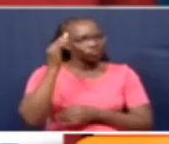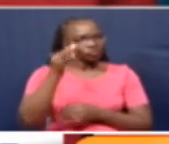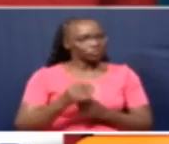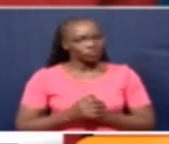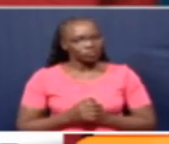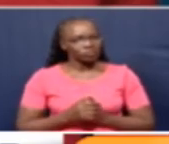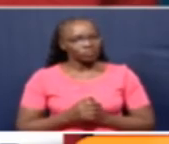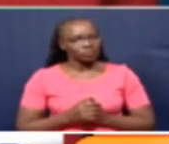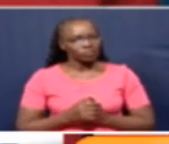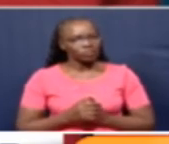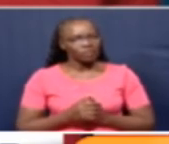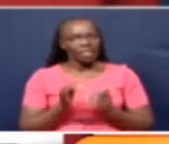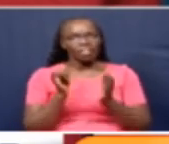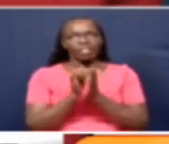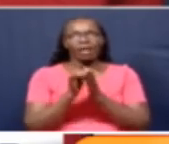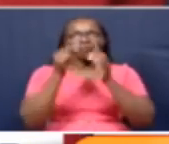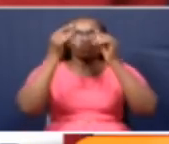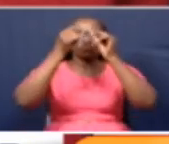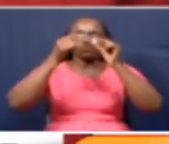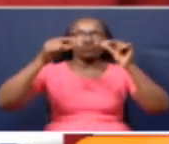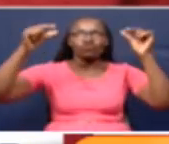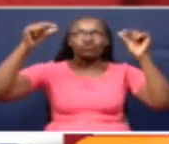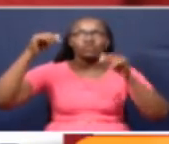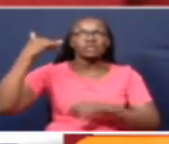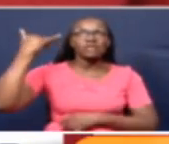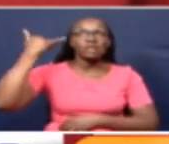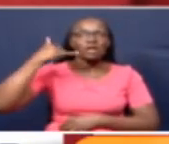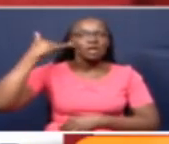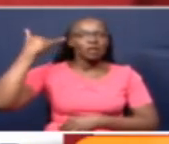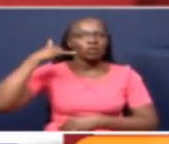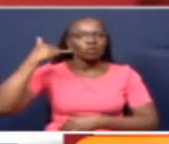The moon was yellow,